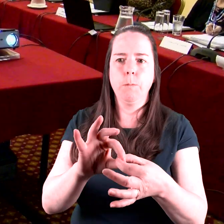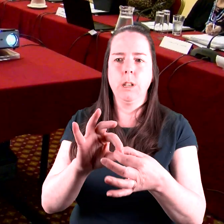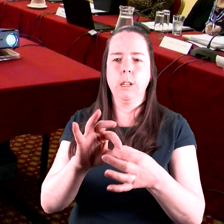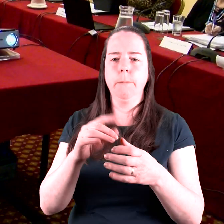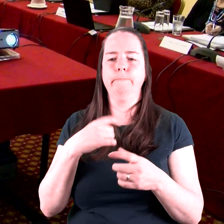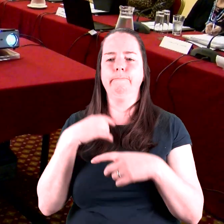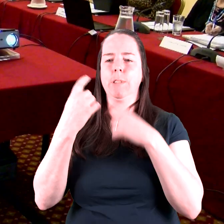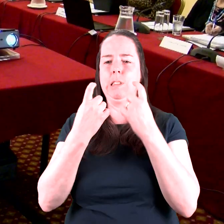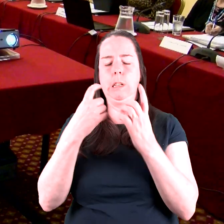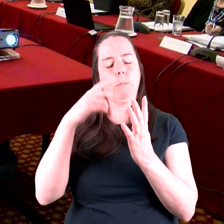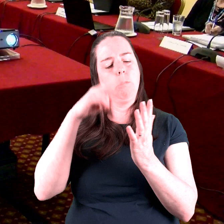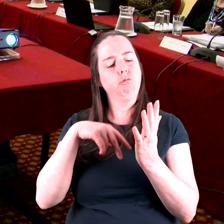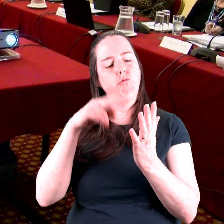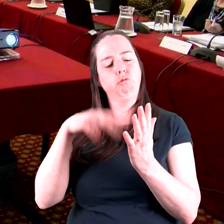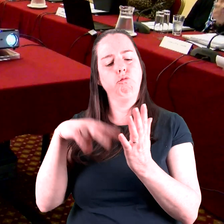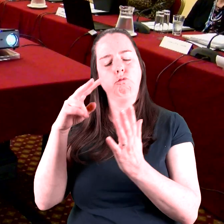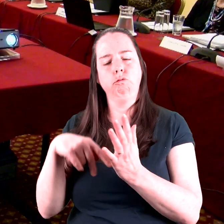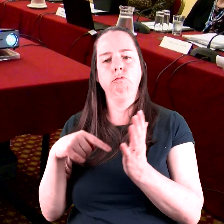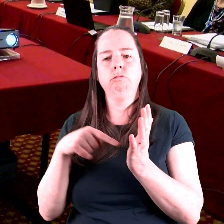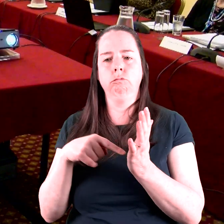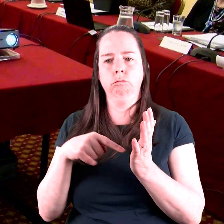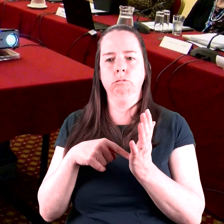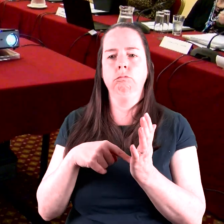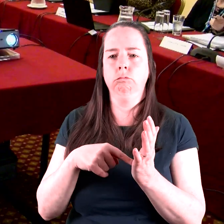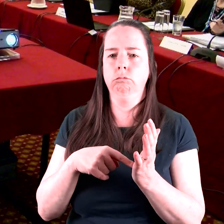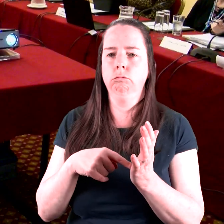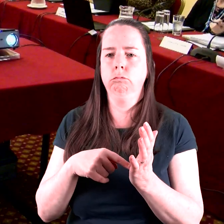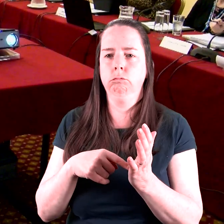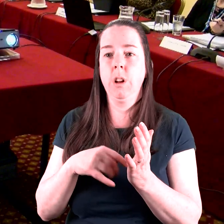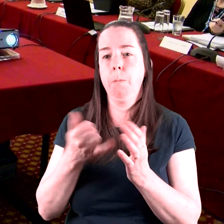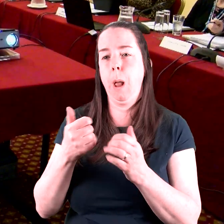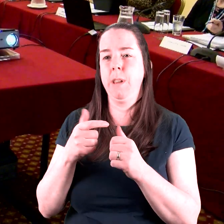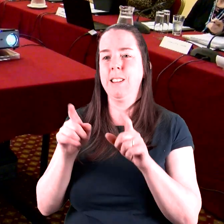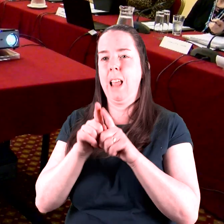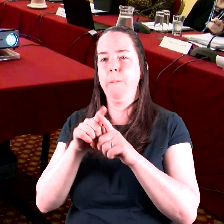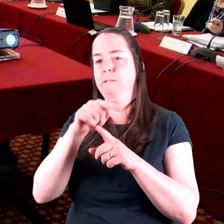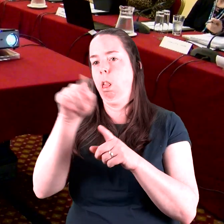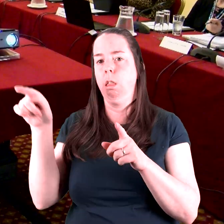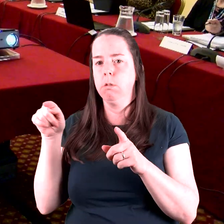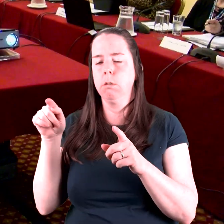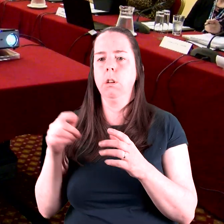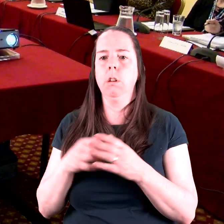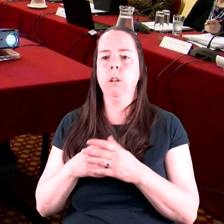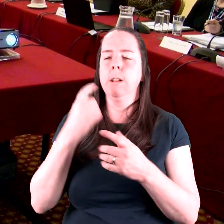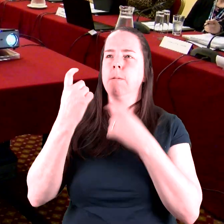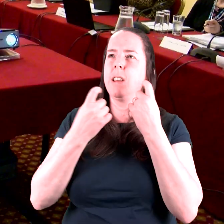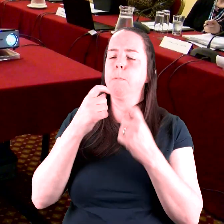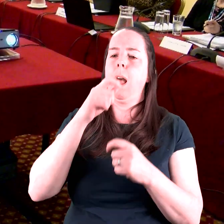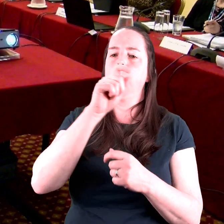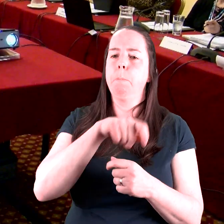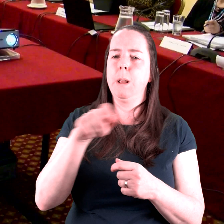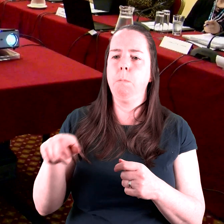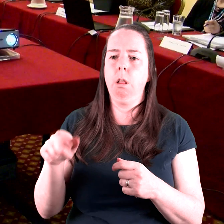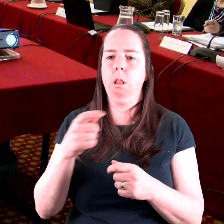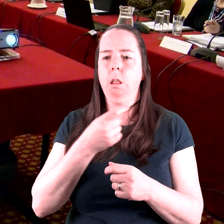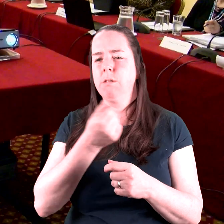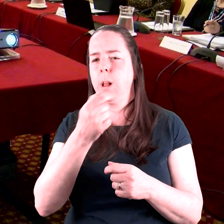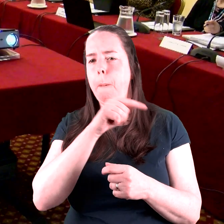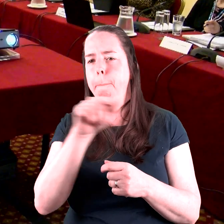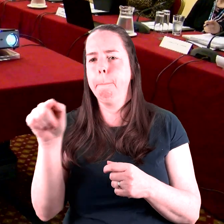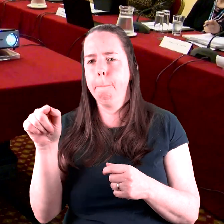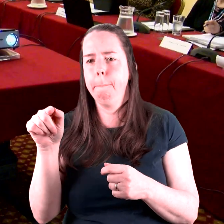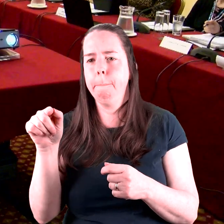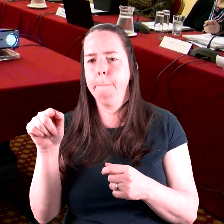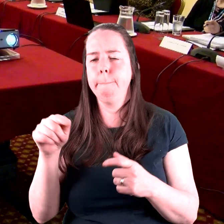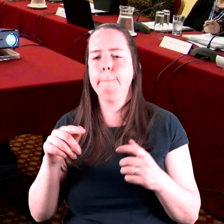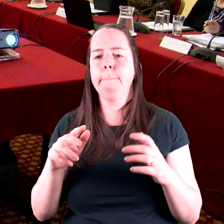engagement. And what I was thinking about when I read this document, and indeed it may apply to others as well, but I was thinking about some of the people